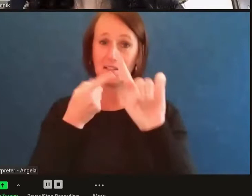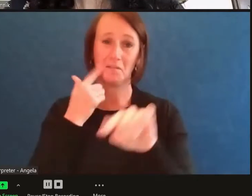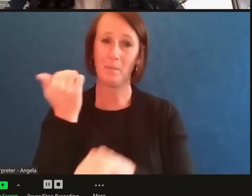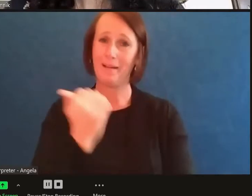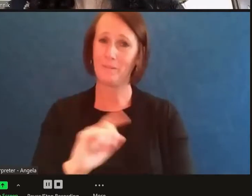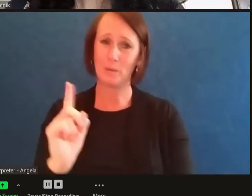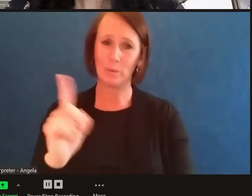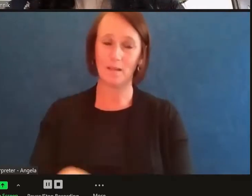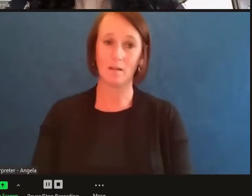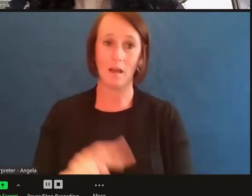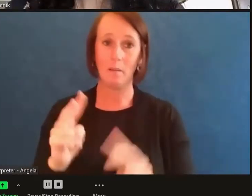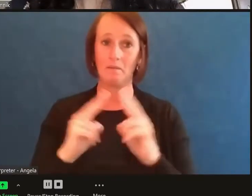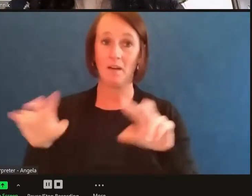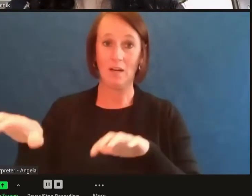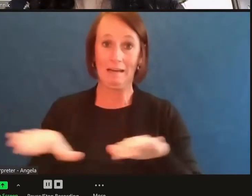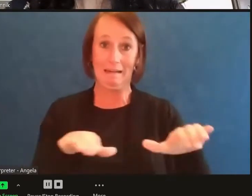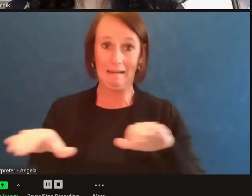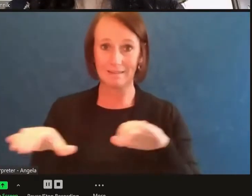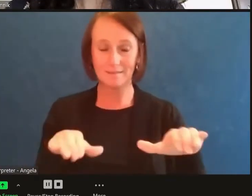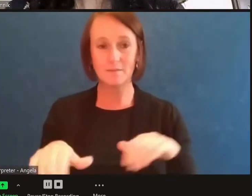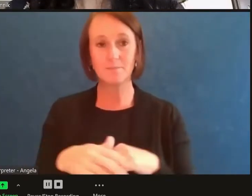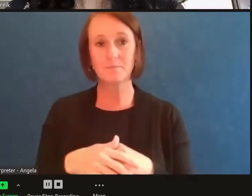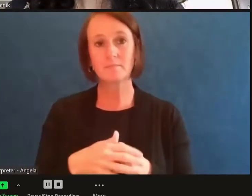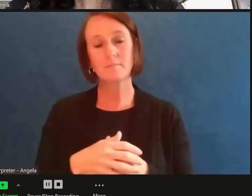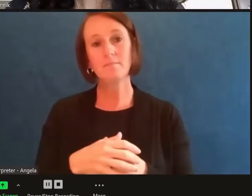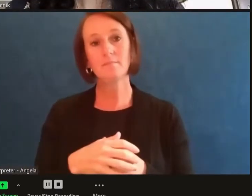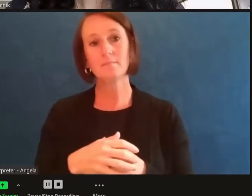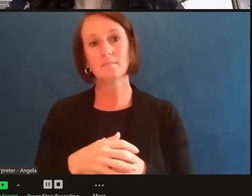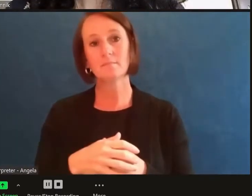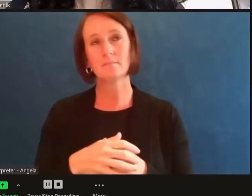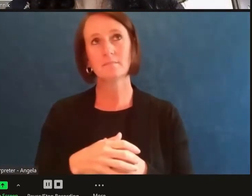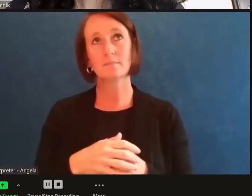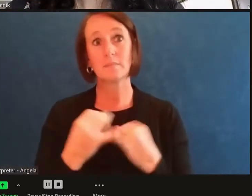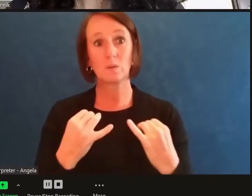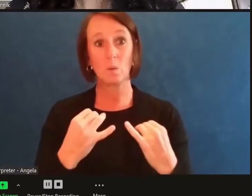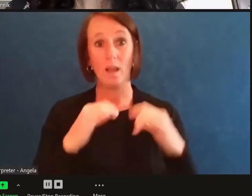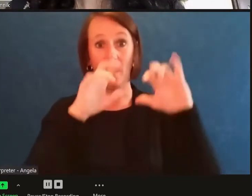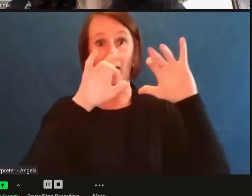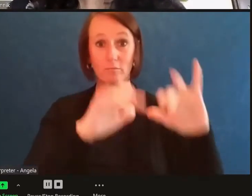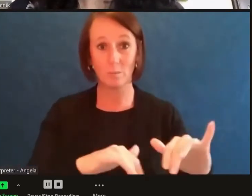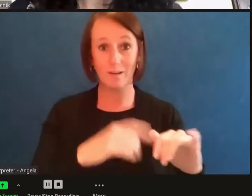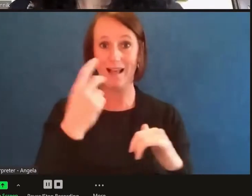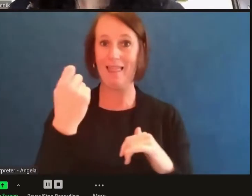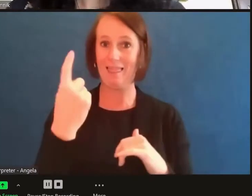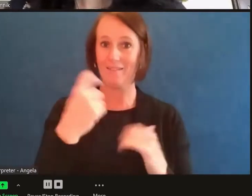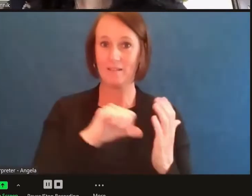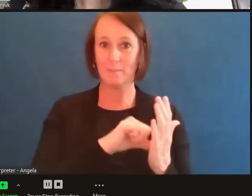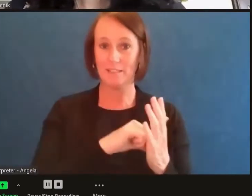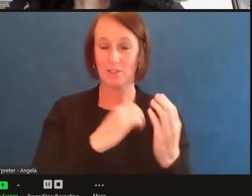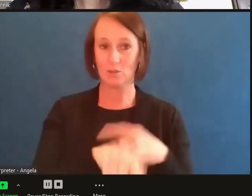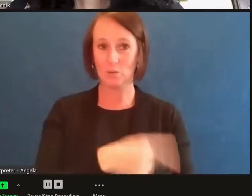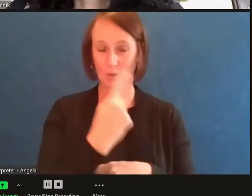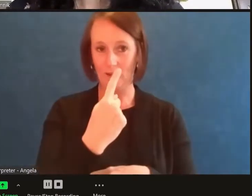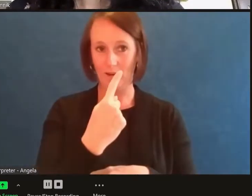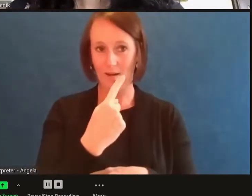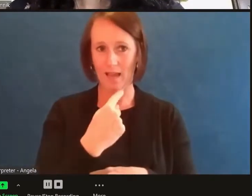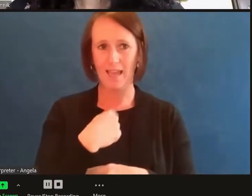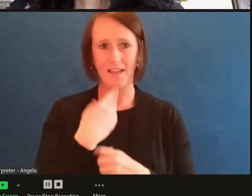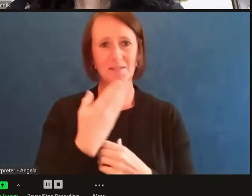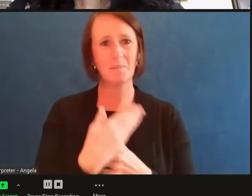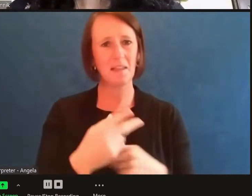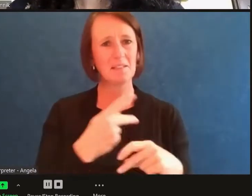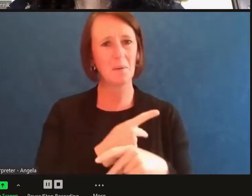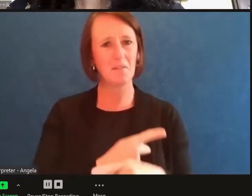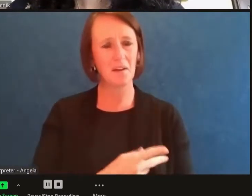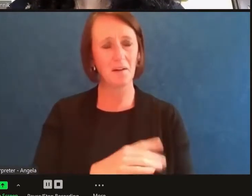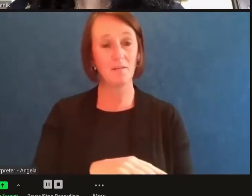very active. A story I'm working on, I've written 11 pages today. And I've got some things I want to work out. I'll work them out